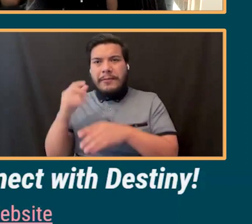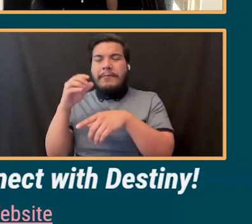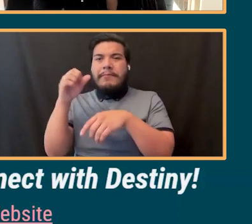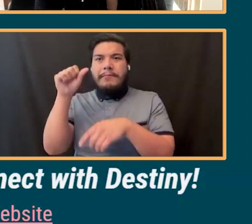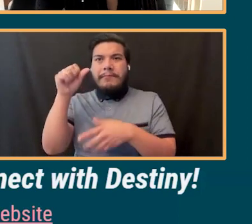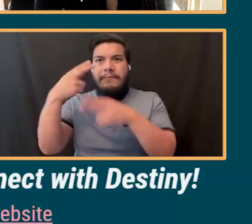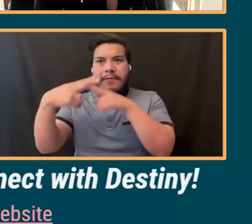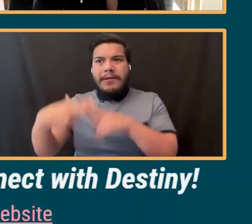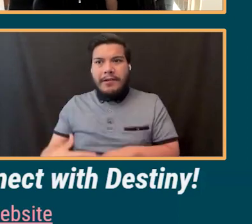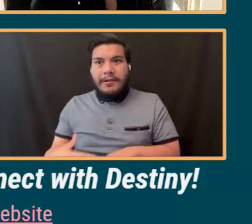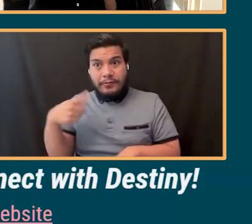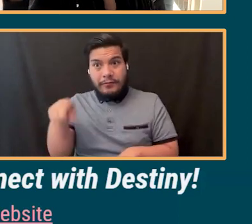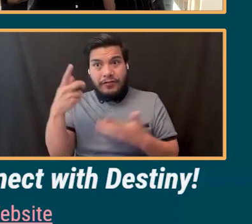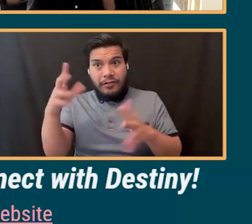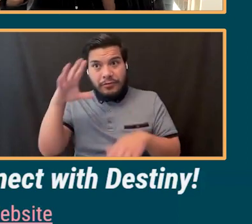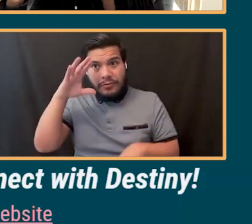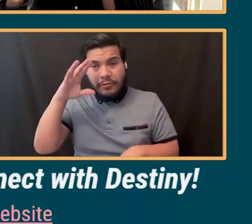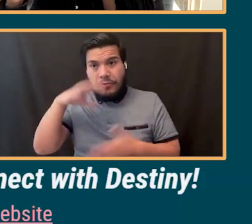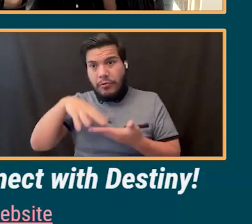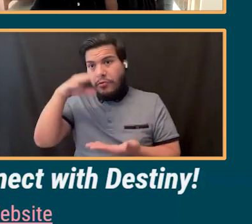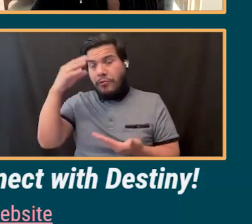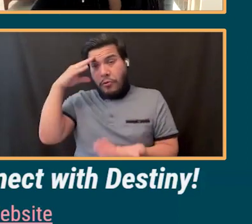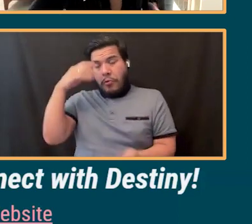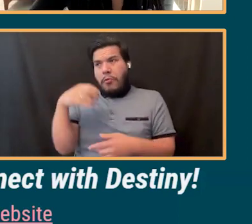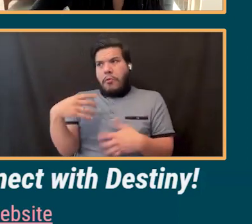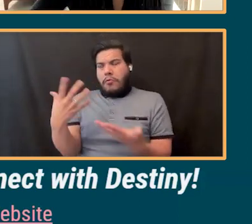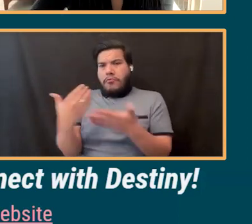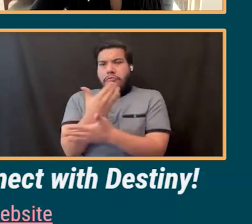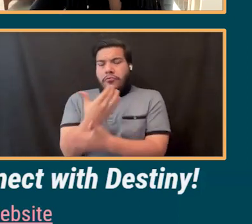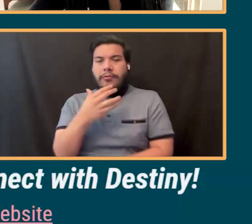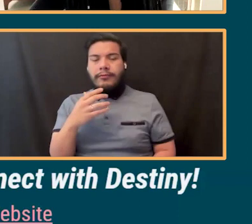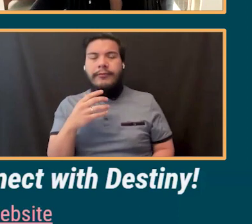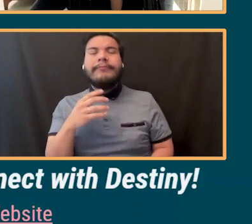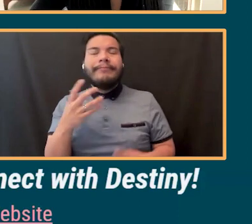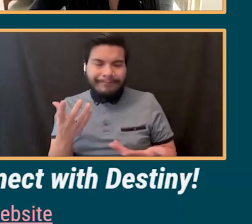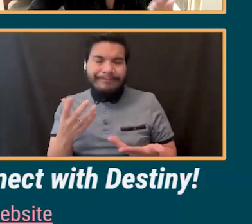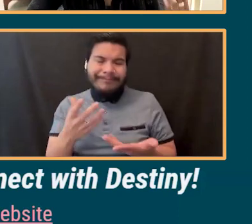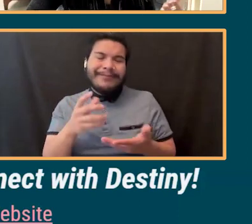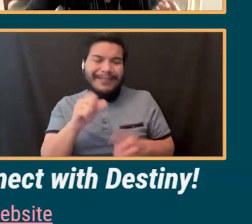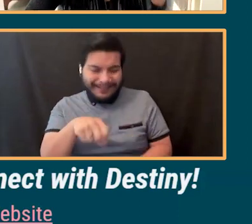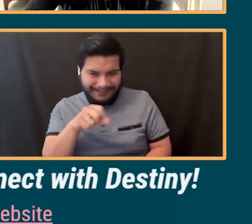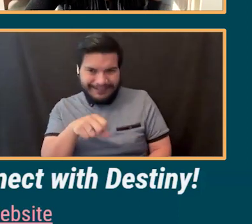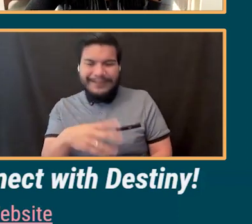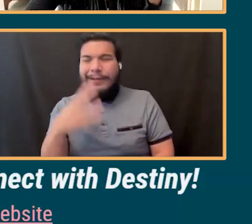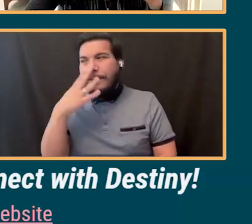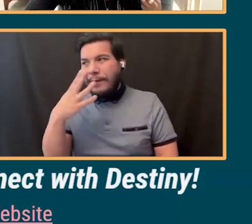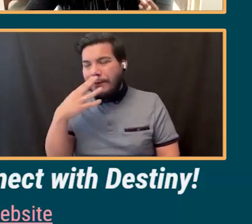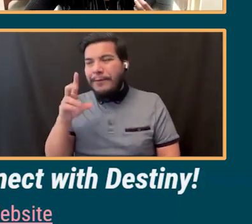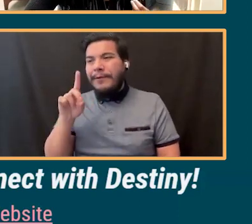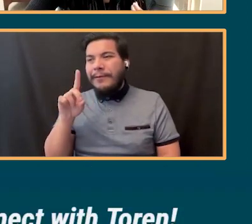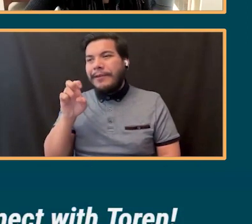of those, or did you learn something new already today? Yes, you're welcome. Thank you to Destiny for being